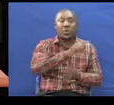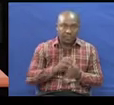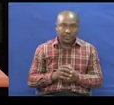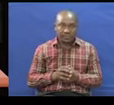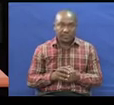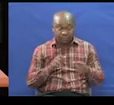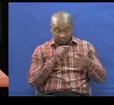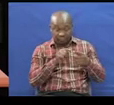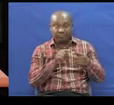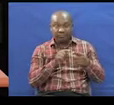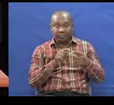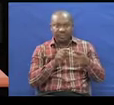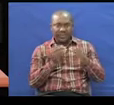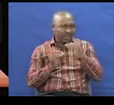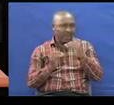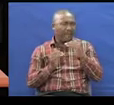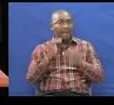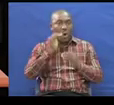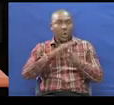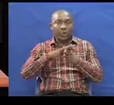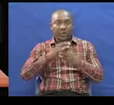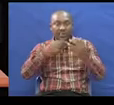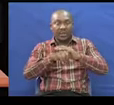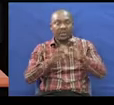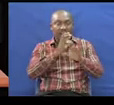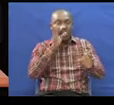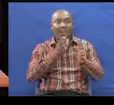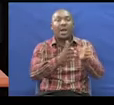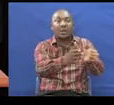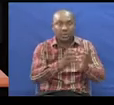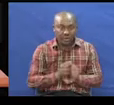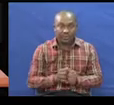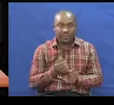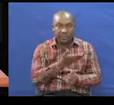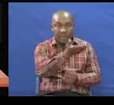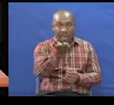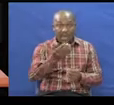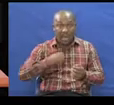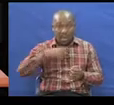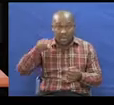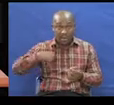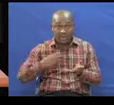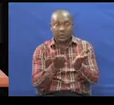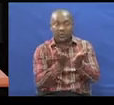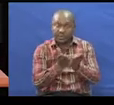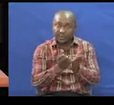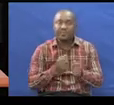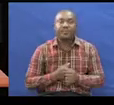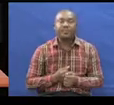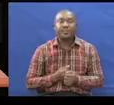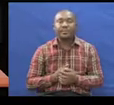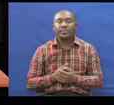when metal will react with the dilute acid. What will happen when metal will react with the